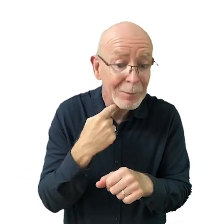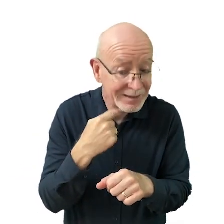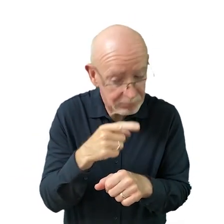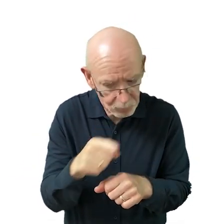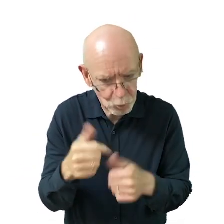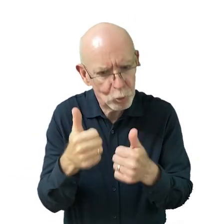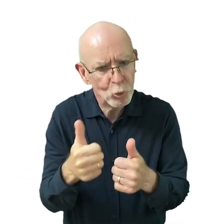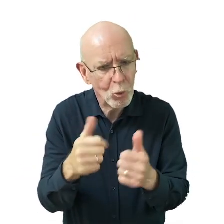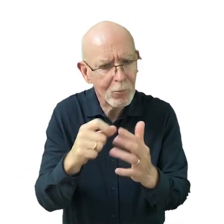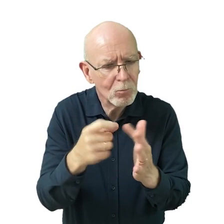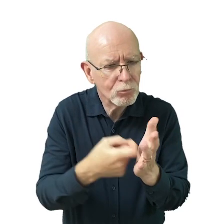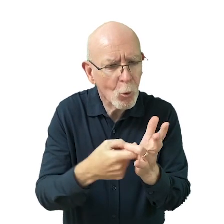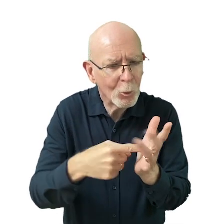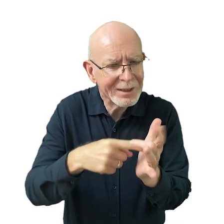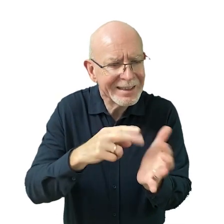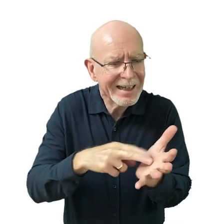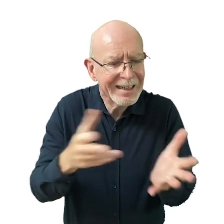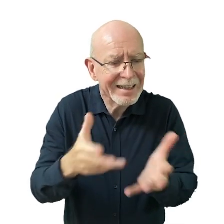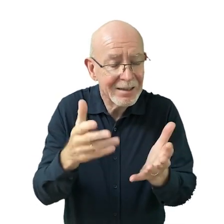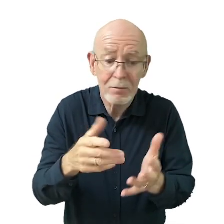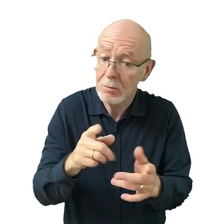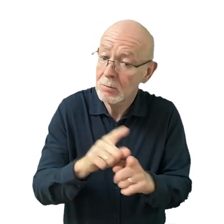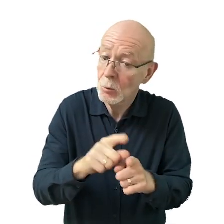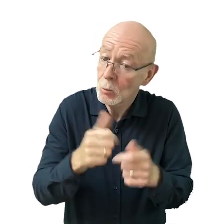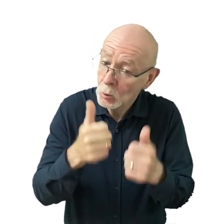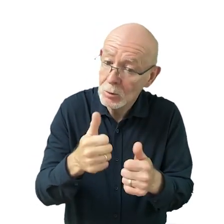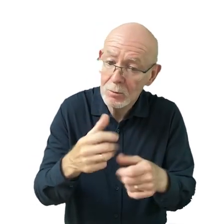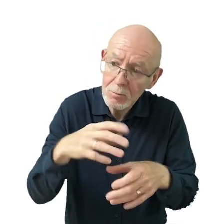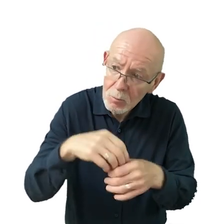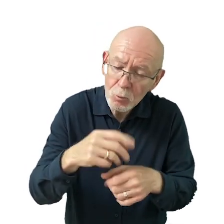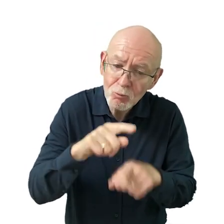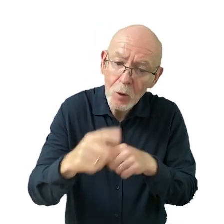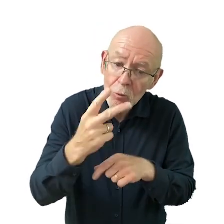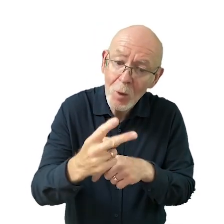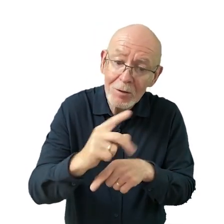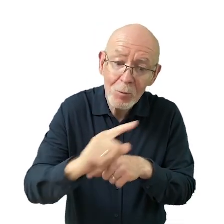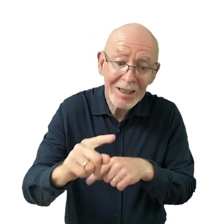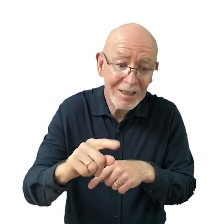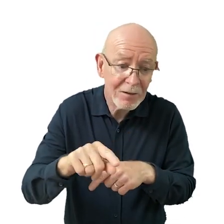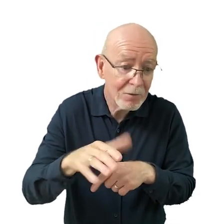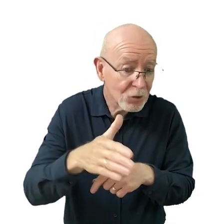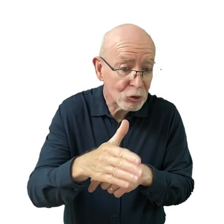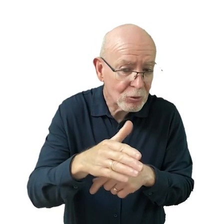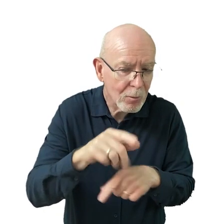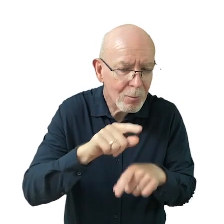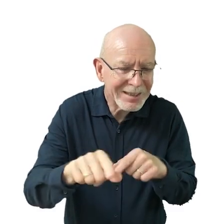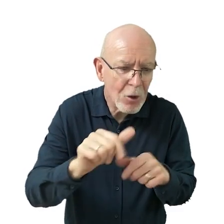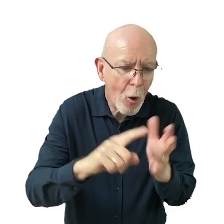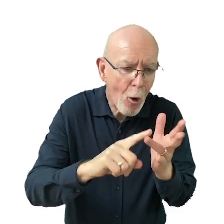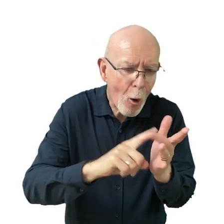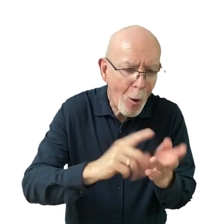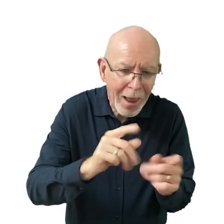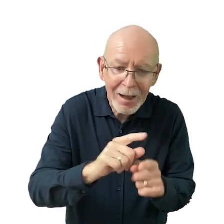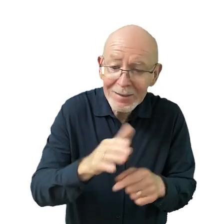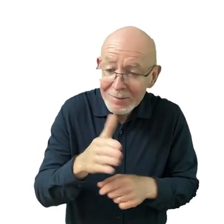good sources of protein. It is good to include fish twice a week, especially oily types such